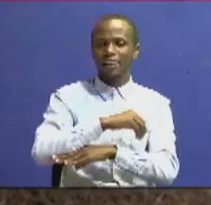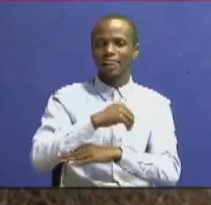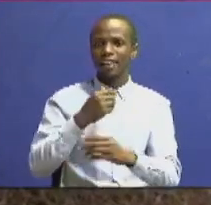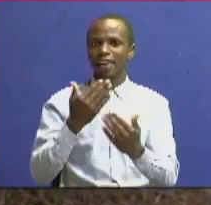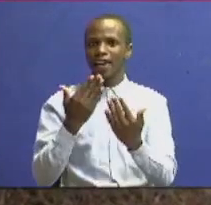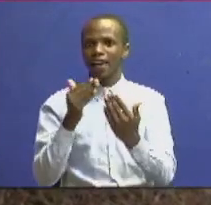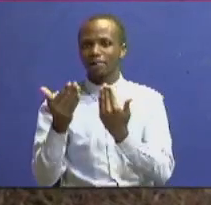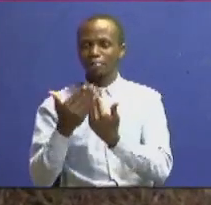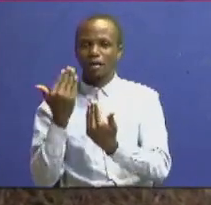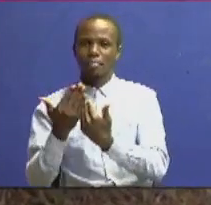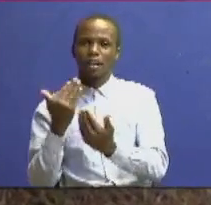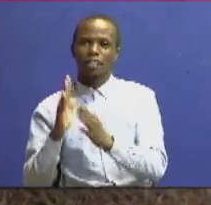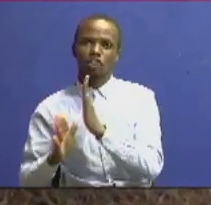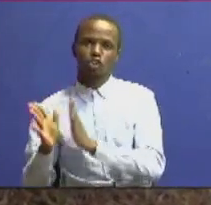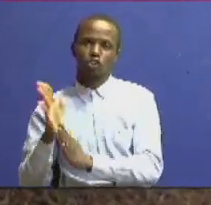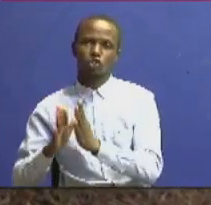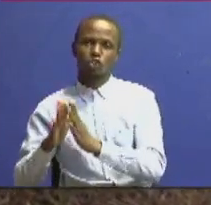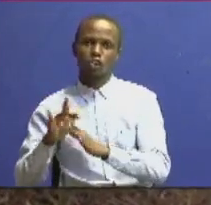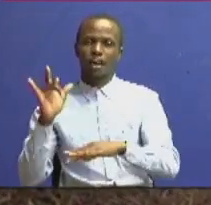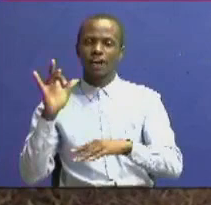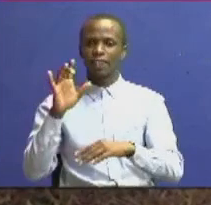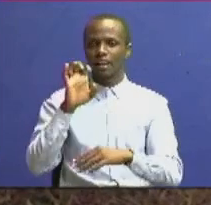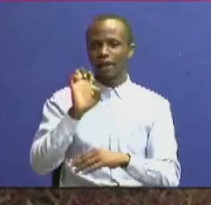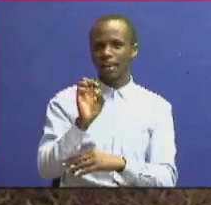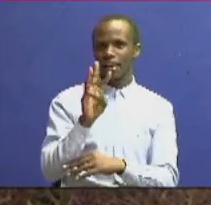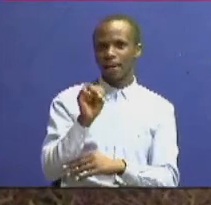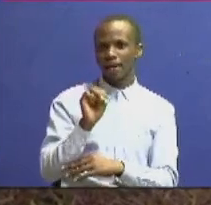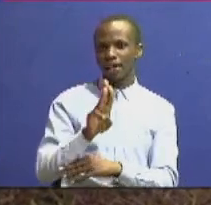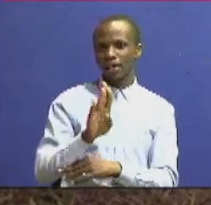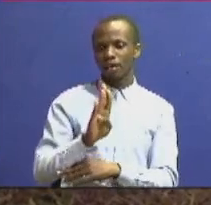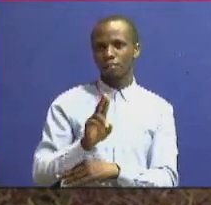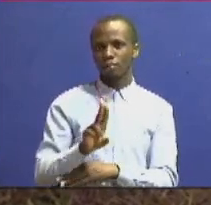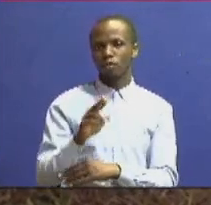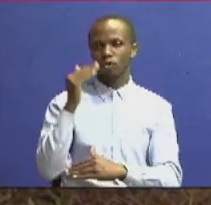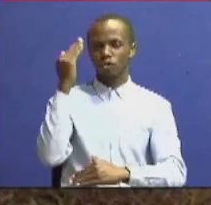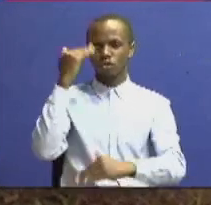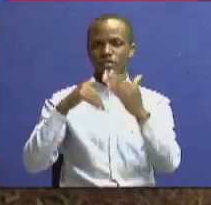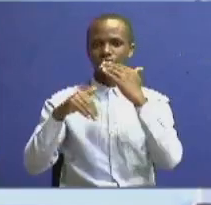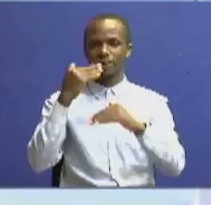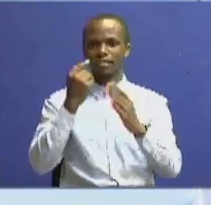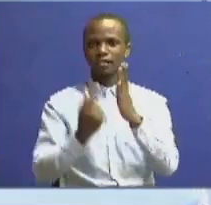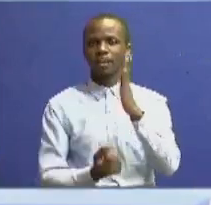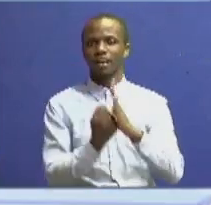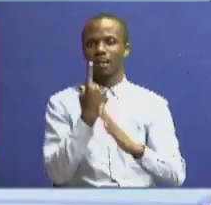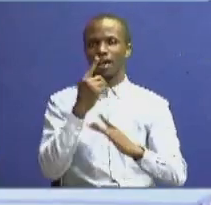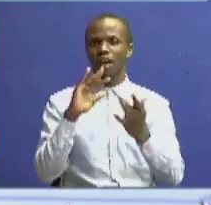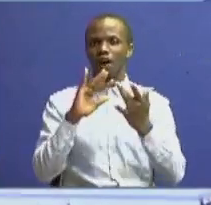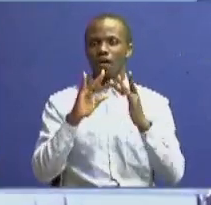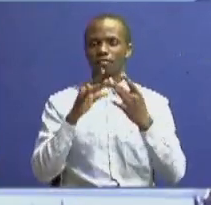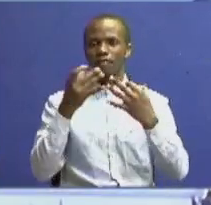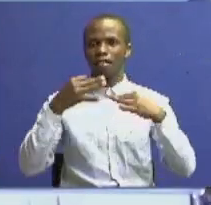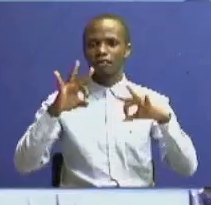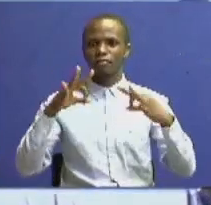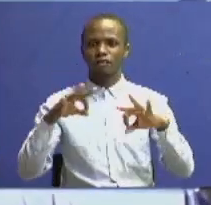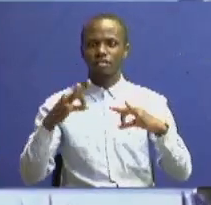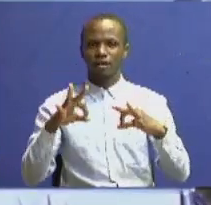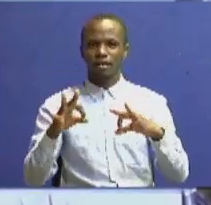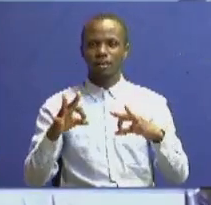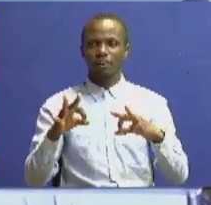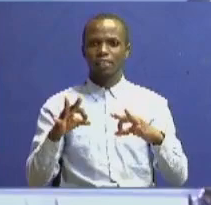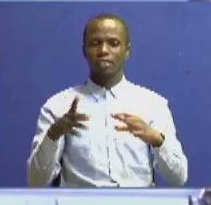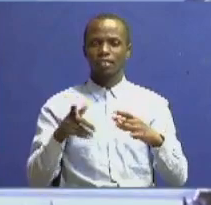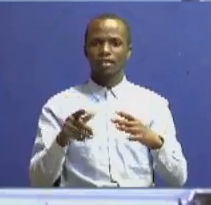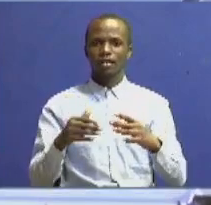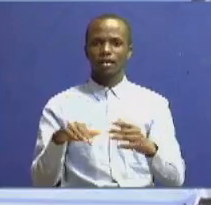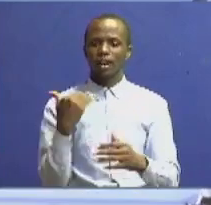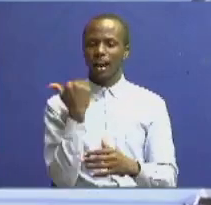and Revenue Expo at Embu University grounds. President Ruto also launched the Embu University free Wi-Fi. Present were Deputy President